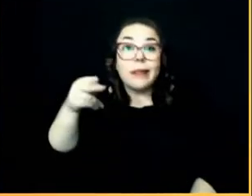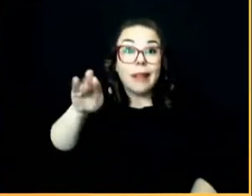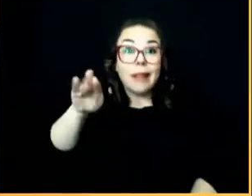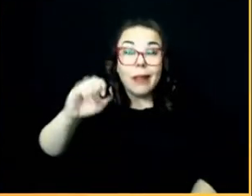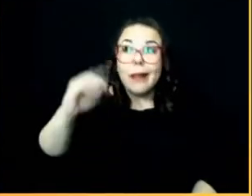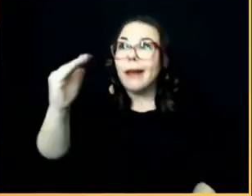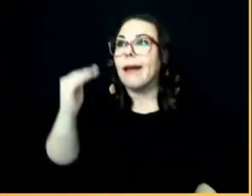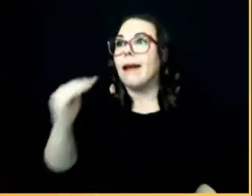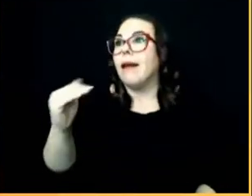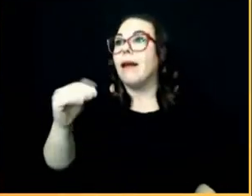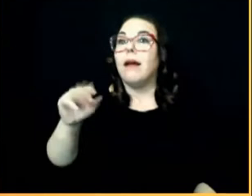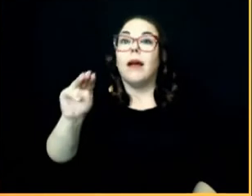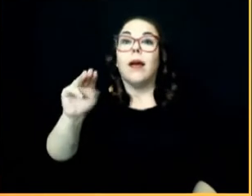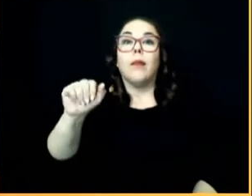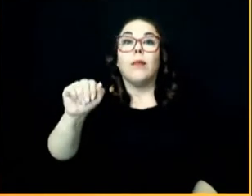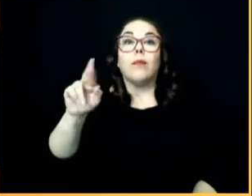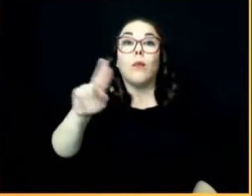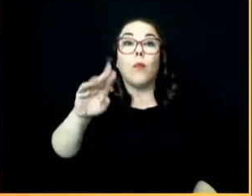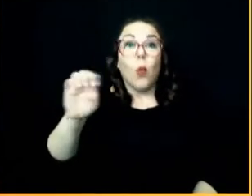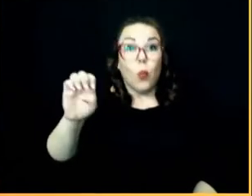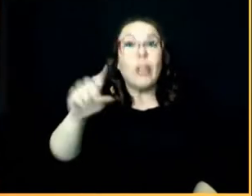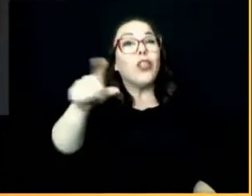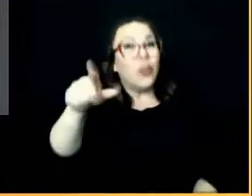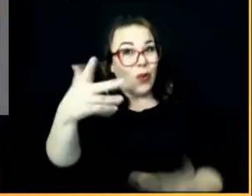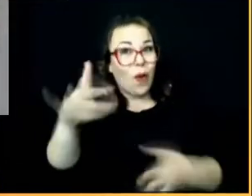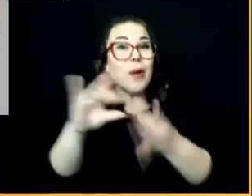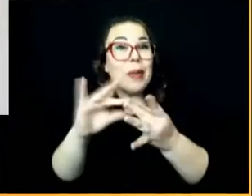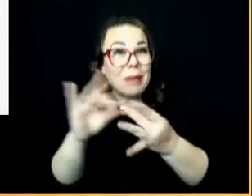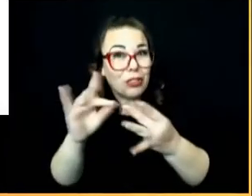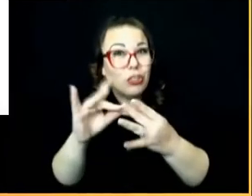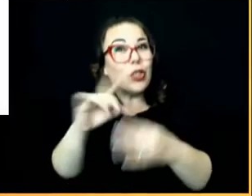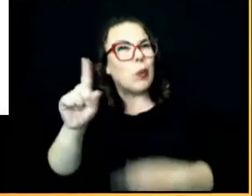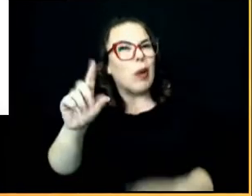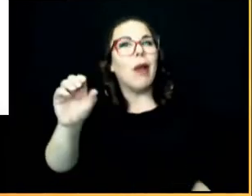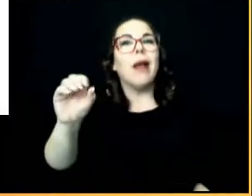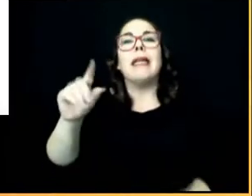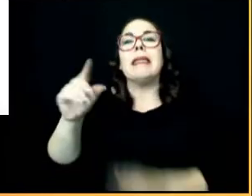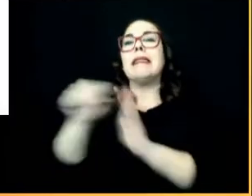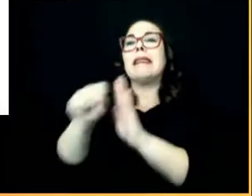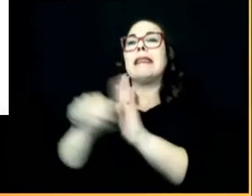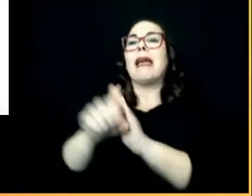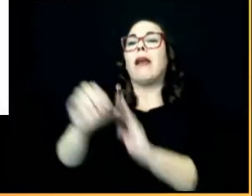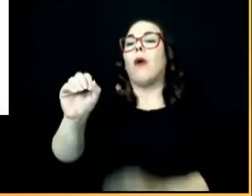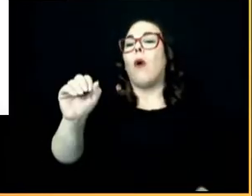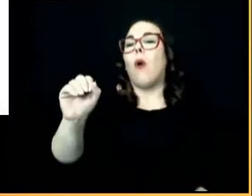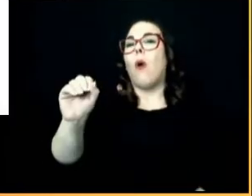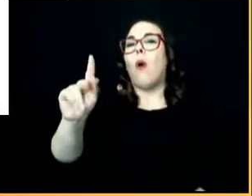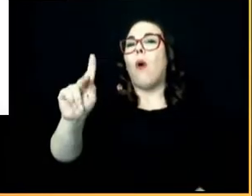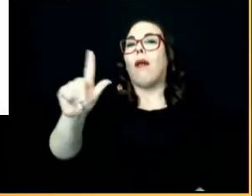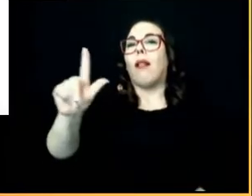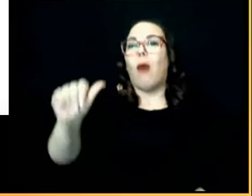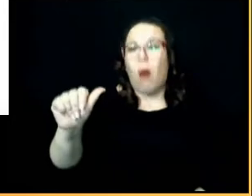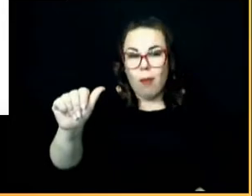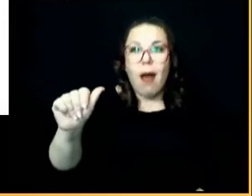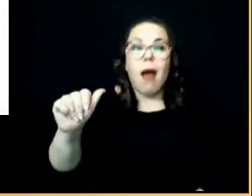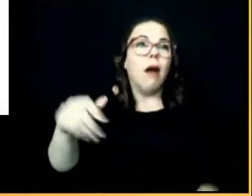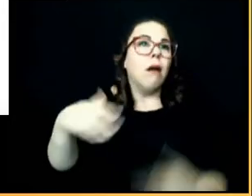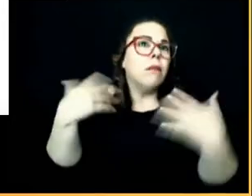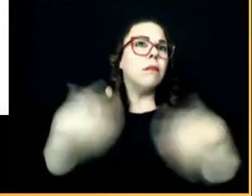Kansas. Maureen Turner, who you mentioned earlier, in Oklahoma. We're just seeing these transgender victories in state